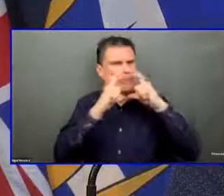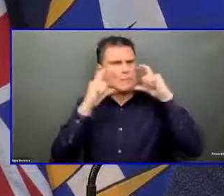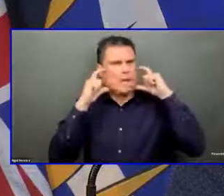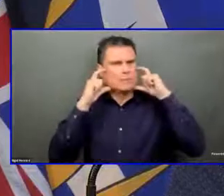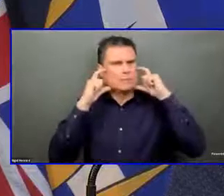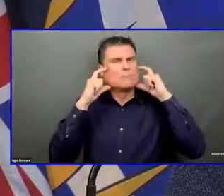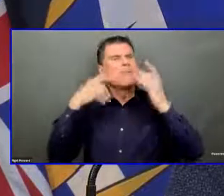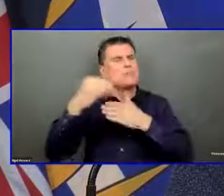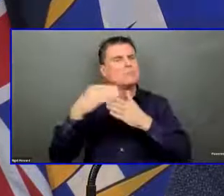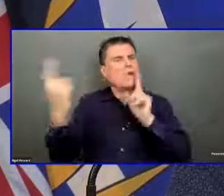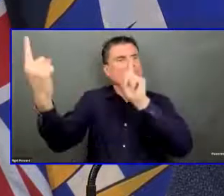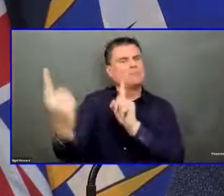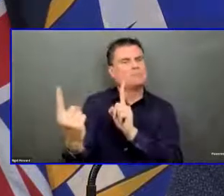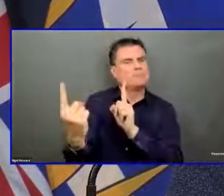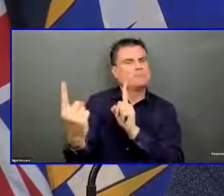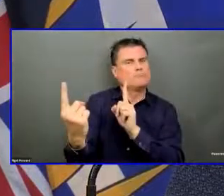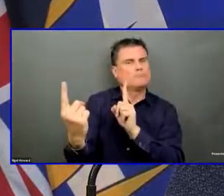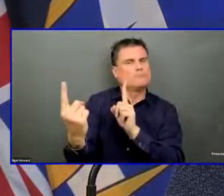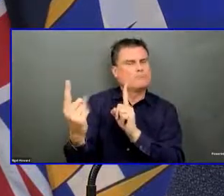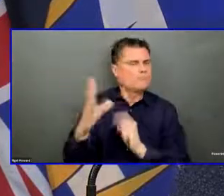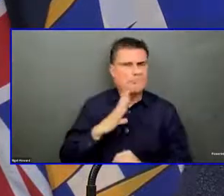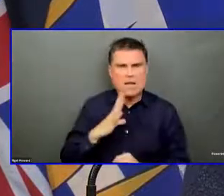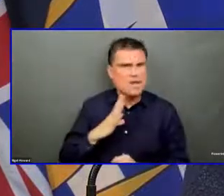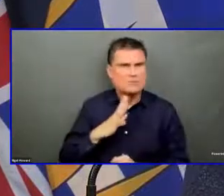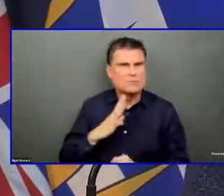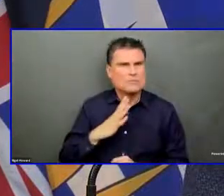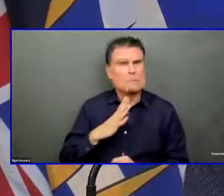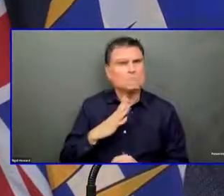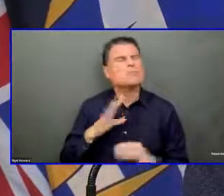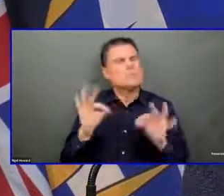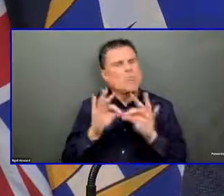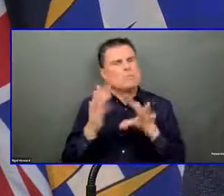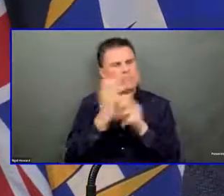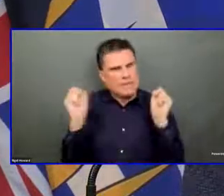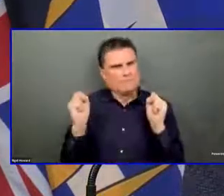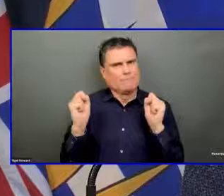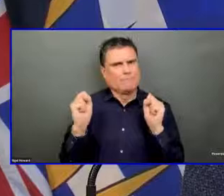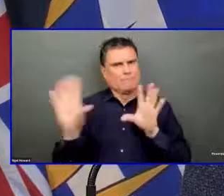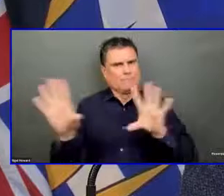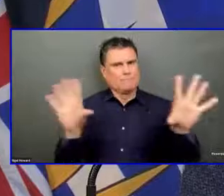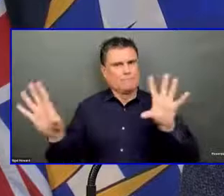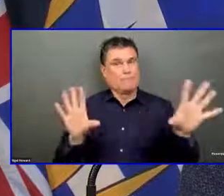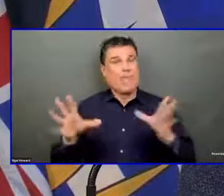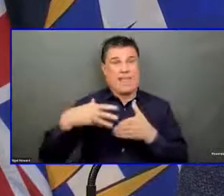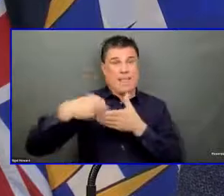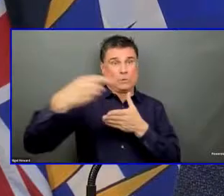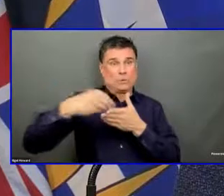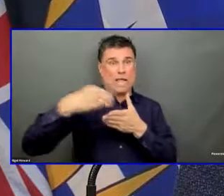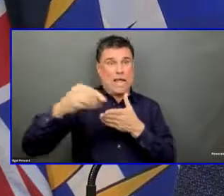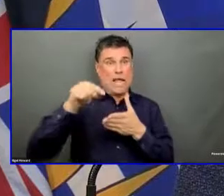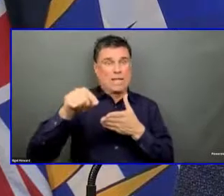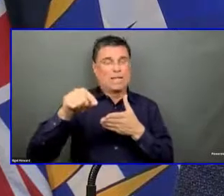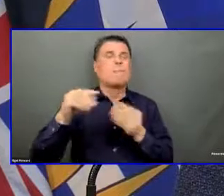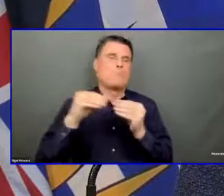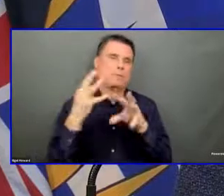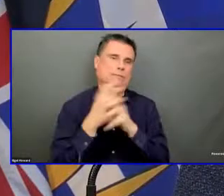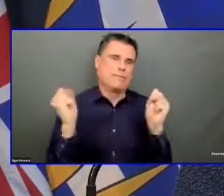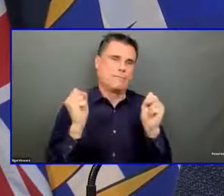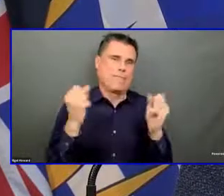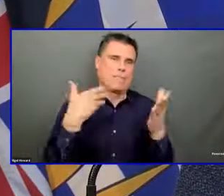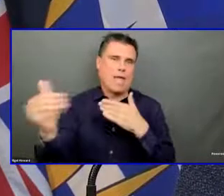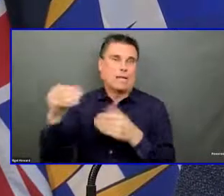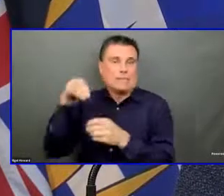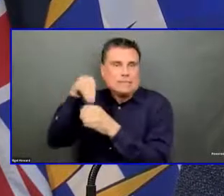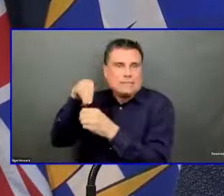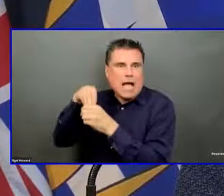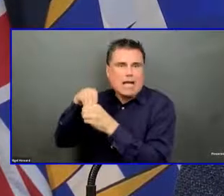safely. We know that outdoors is safer than indoors. So those are some of the things to think about now. Next question is from Shannon